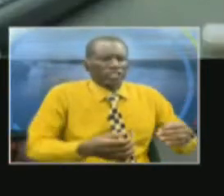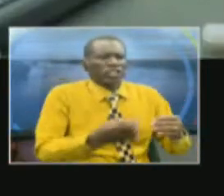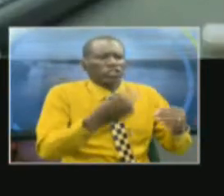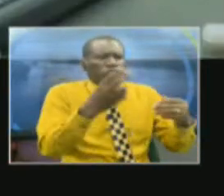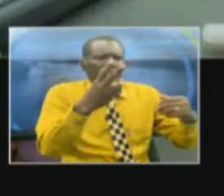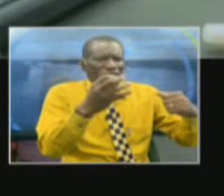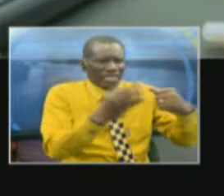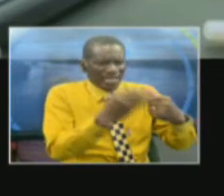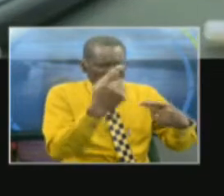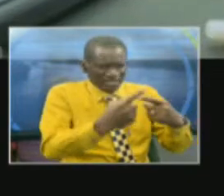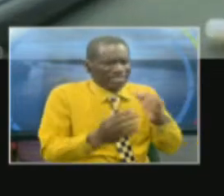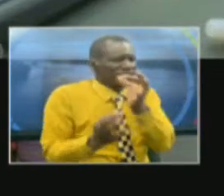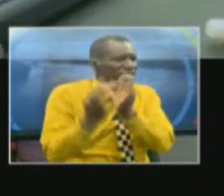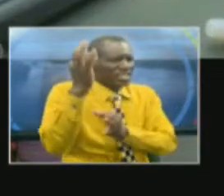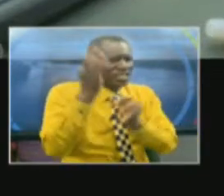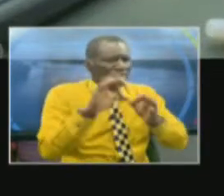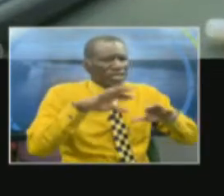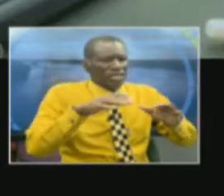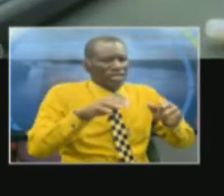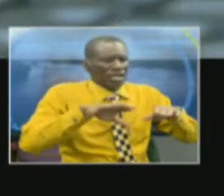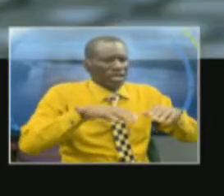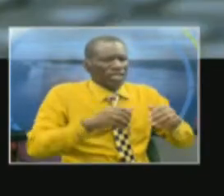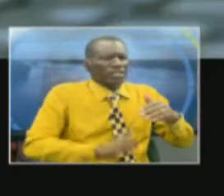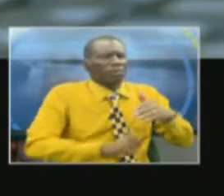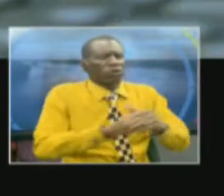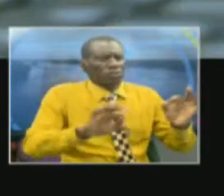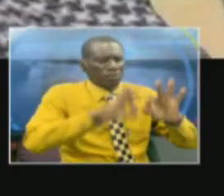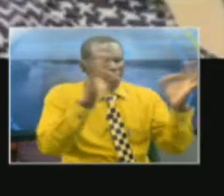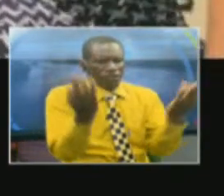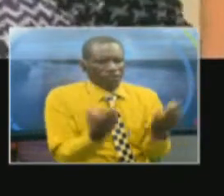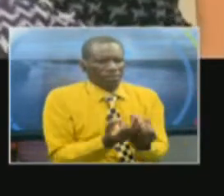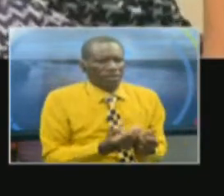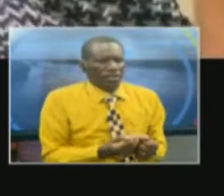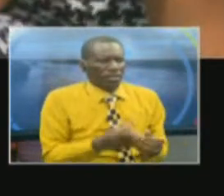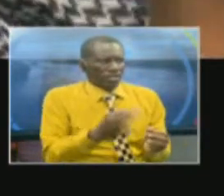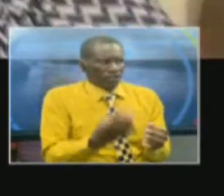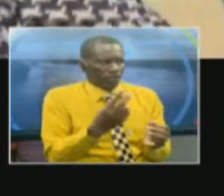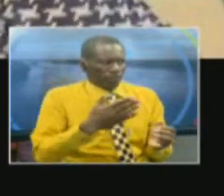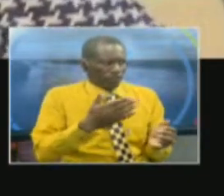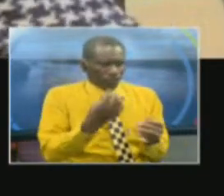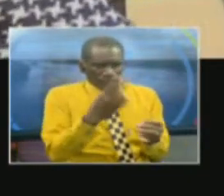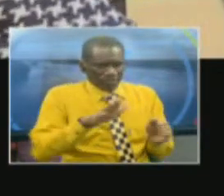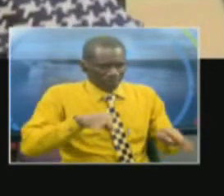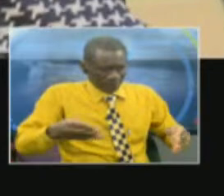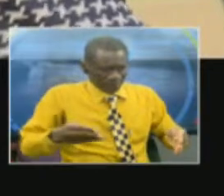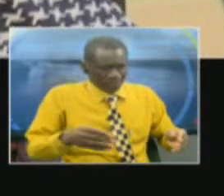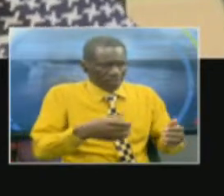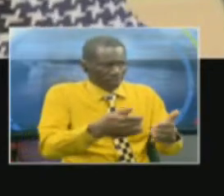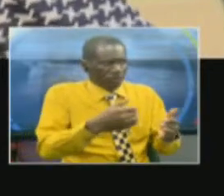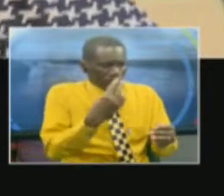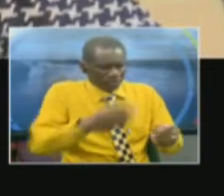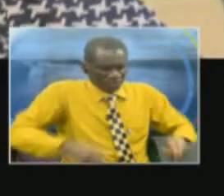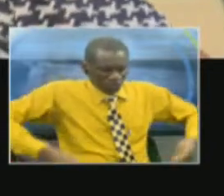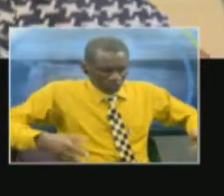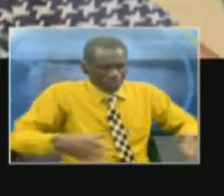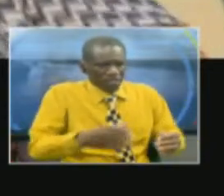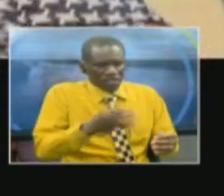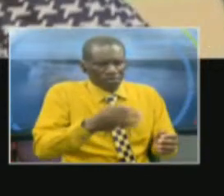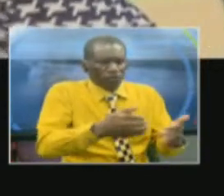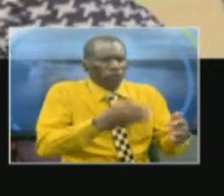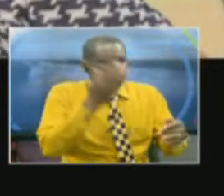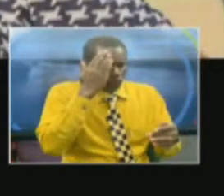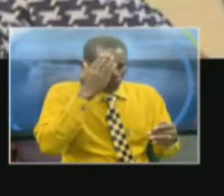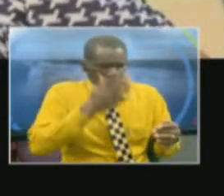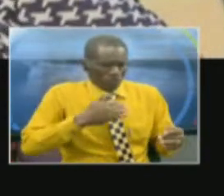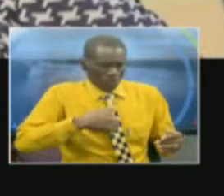years, relying mainly on her family for support. Ukiona disability yangu before uone wheelchair yangu, before ujue keti ni nani.